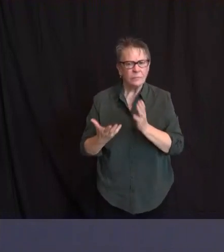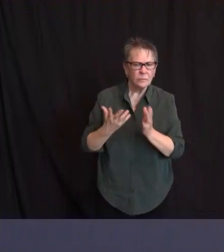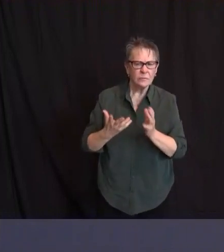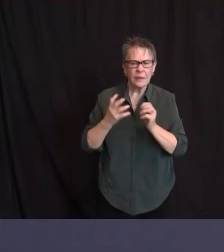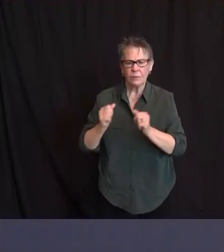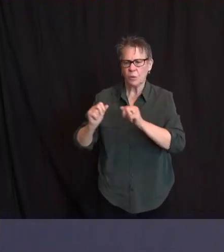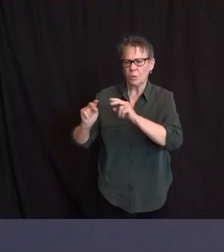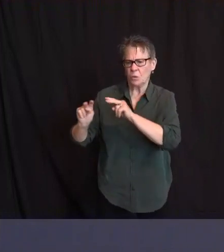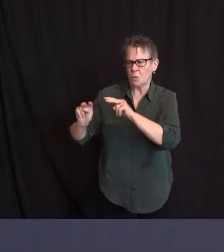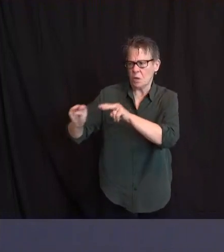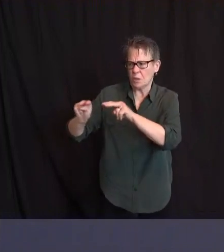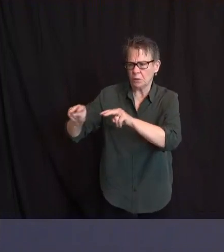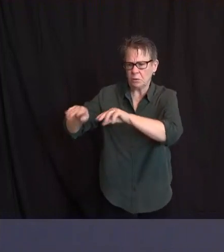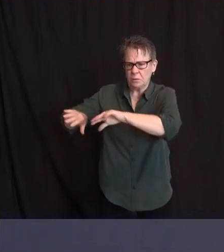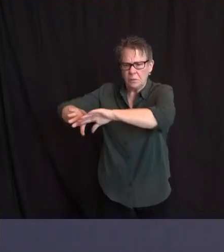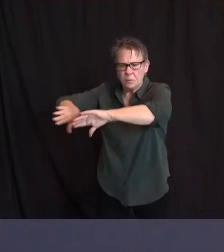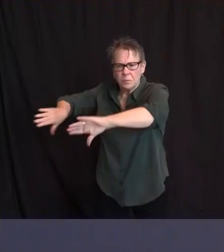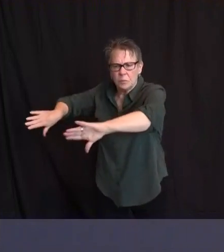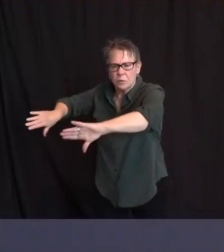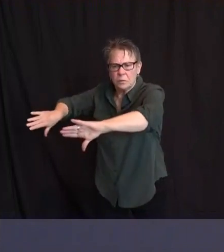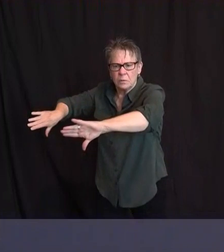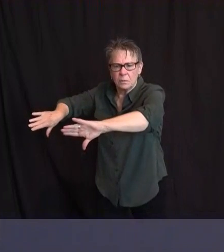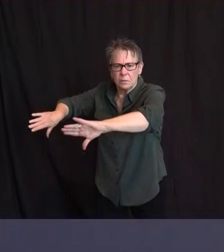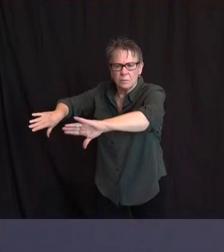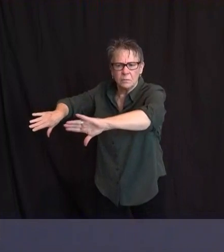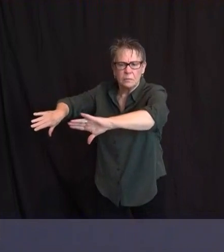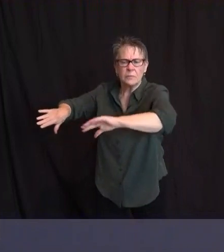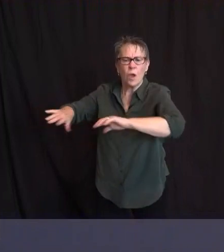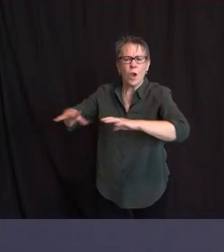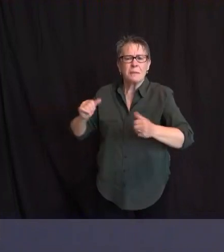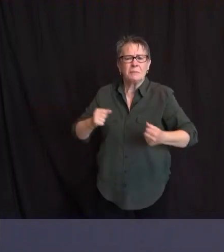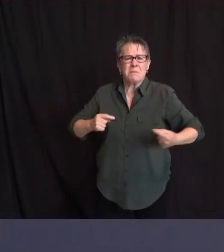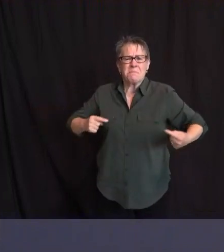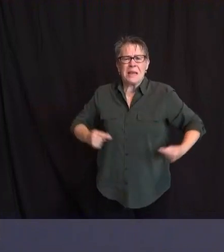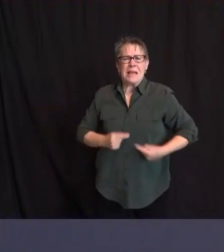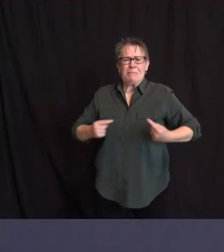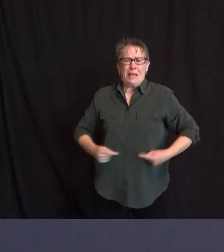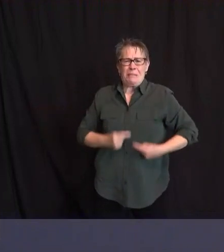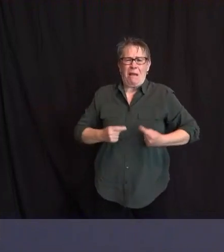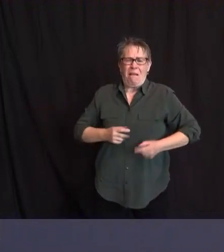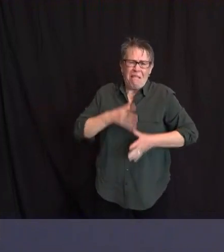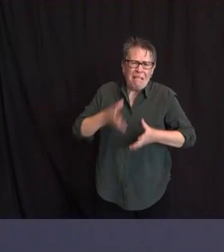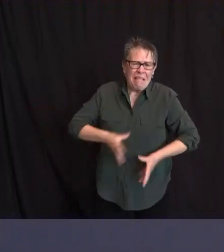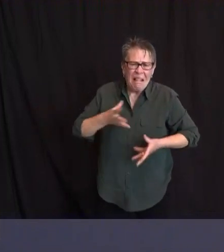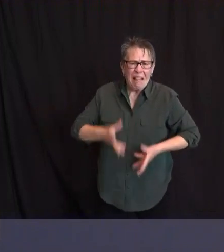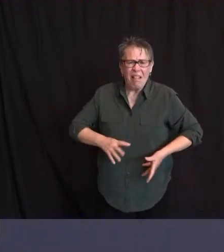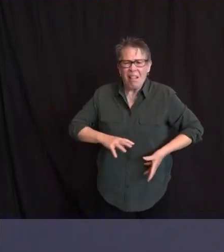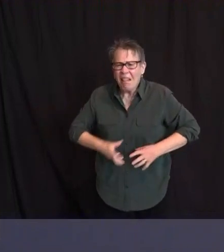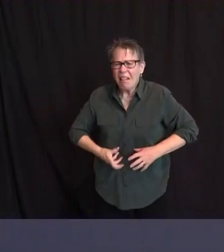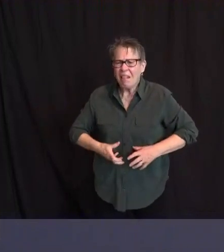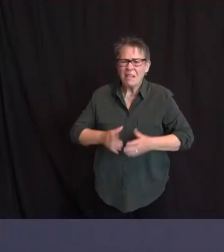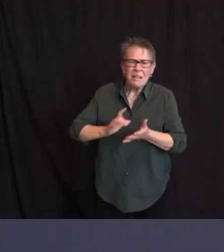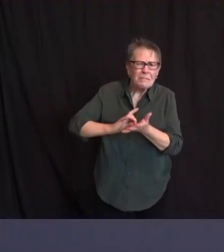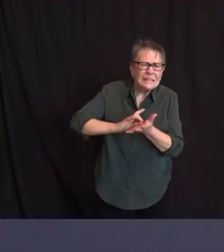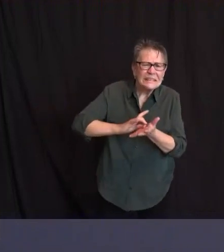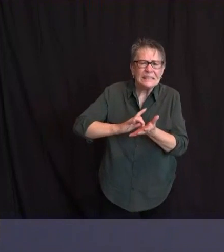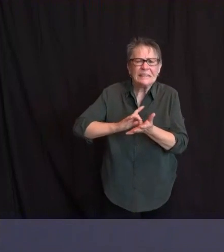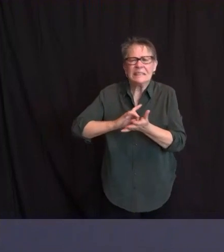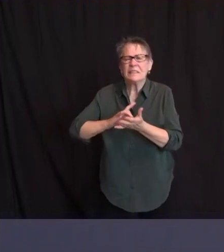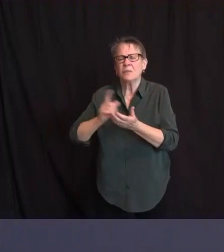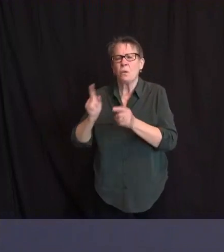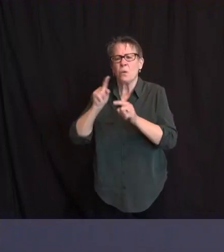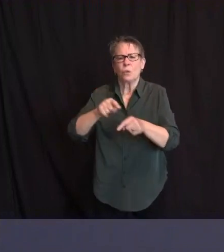need some symptom control for pain or nausea or vomiting. Or individuals in need of regular physical